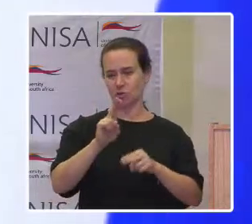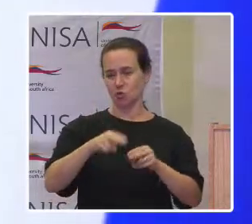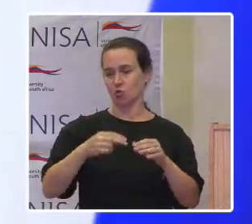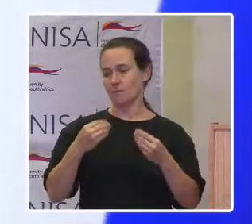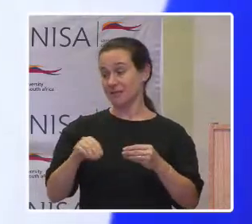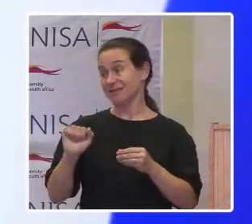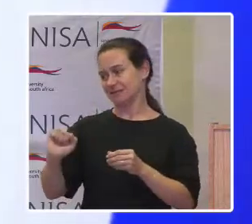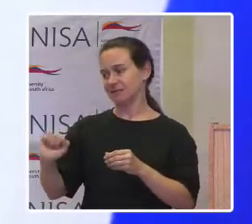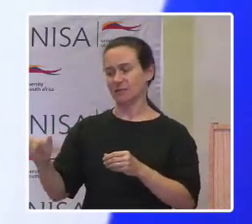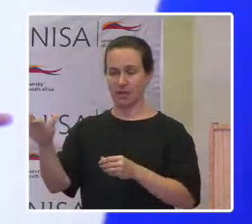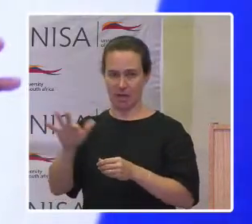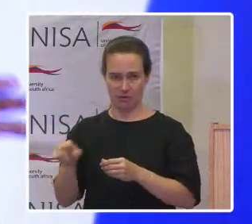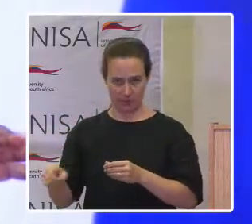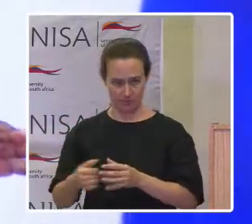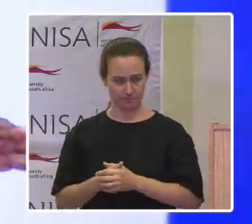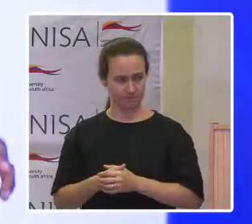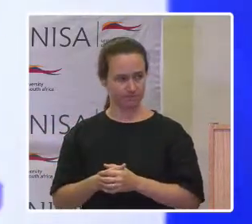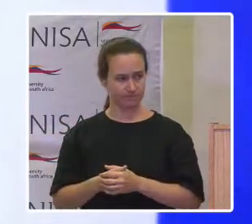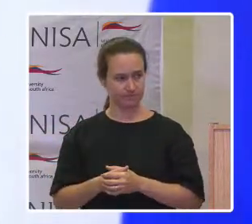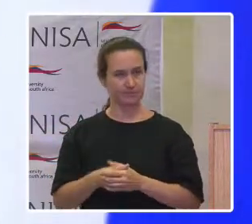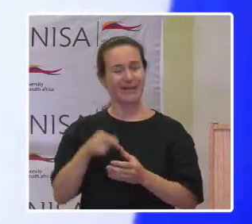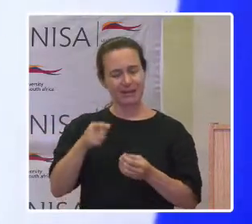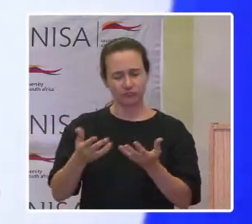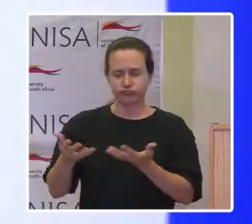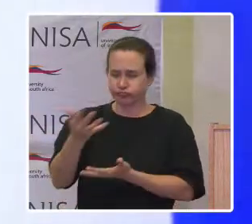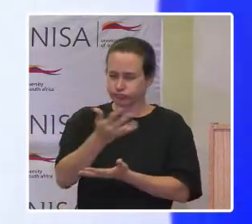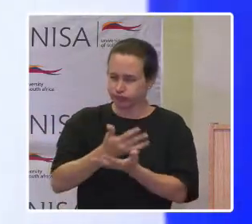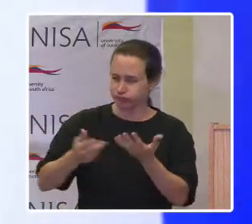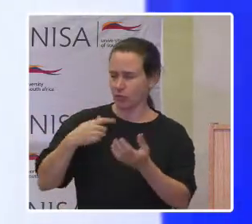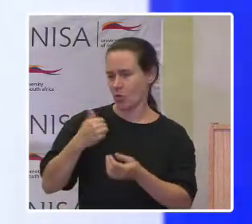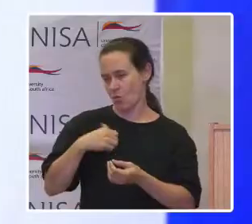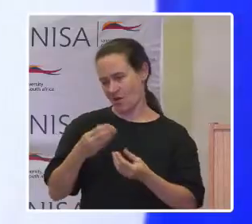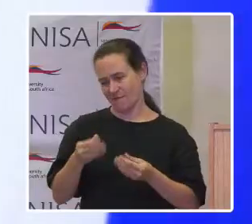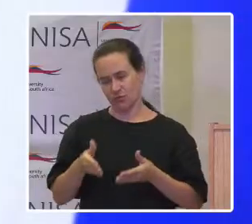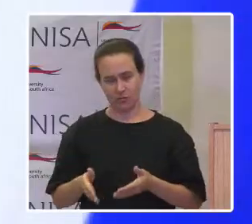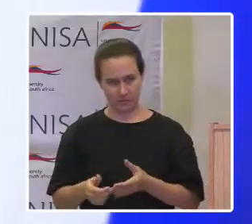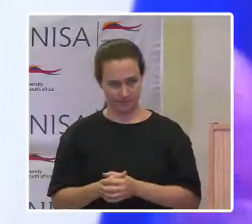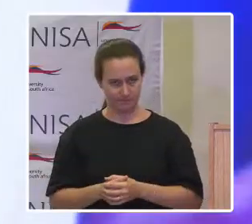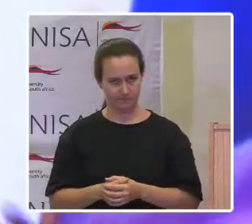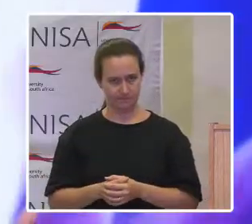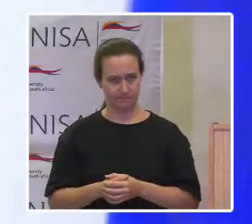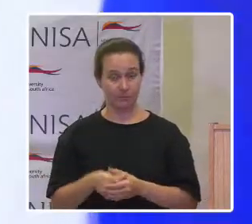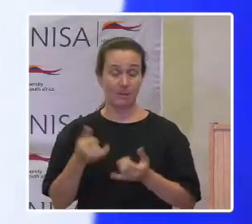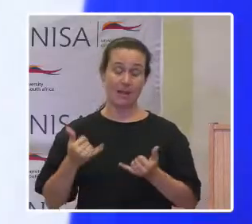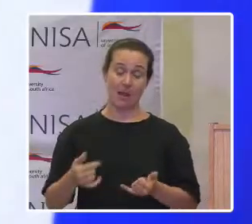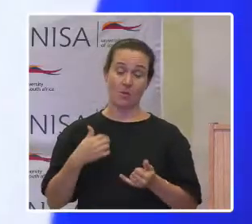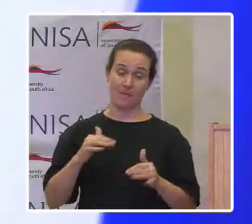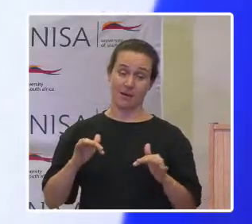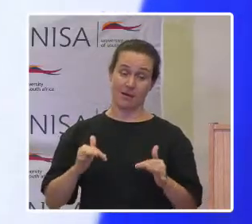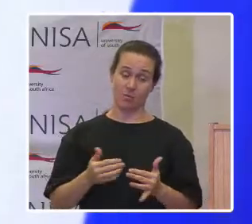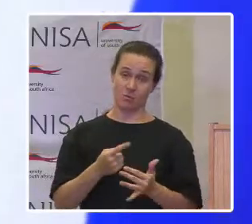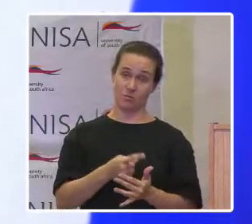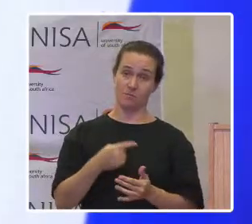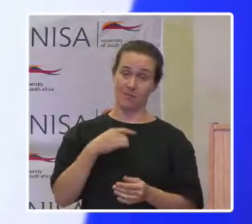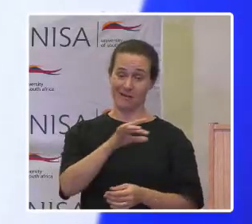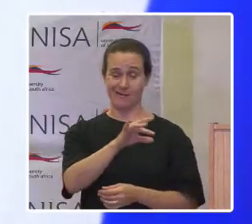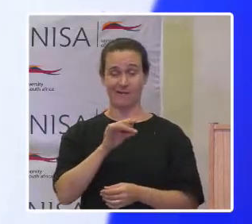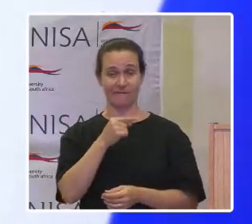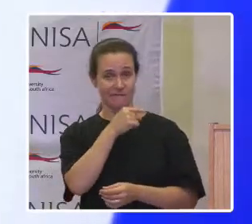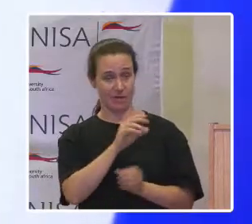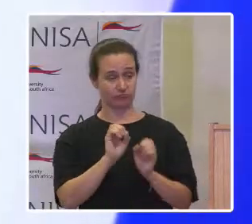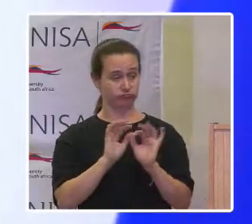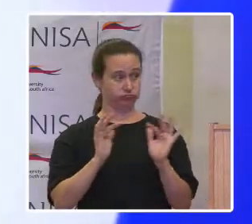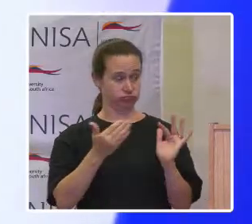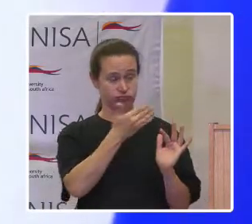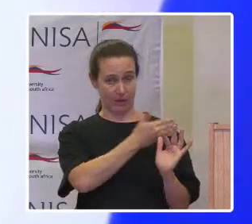economic zones? And that is the conversations that we want to delve into. But allow me to then invite the